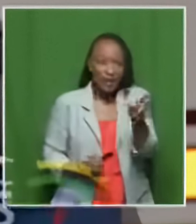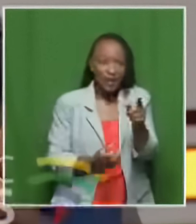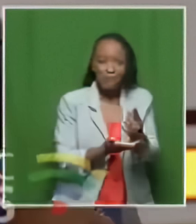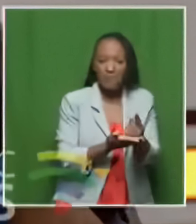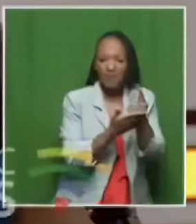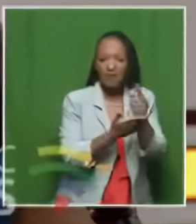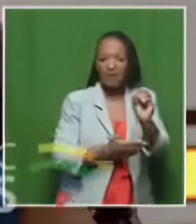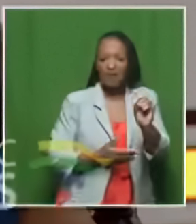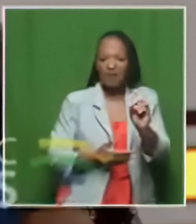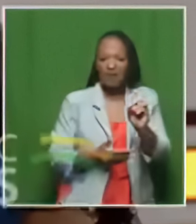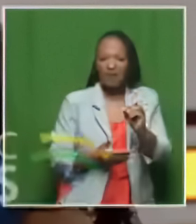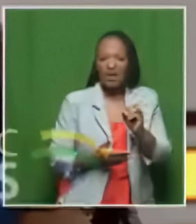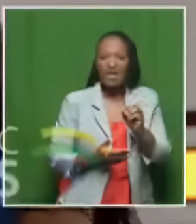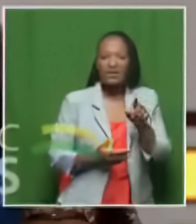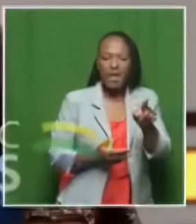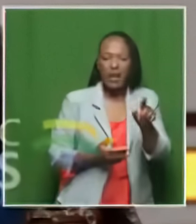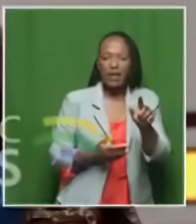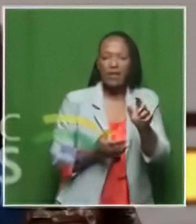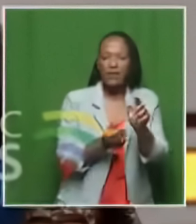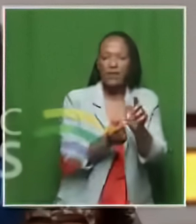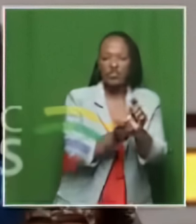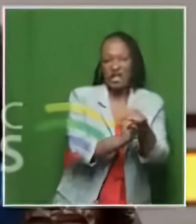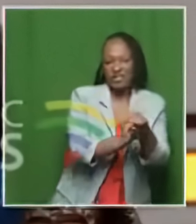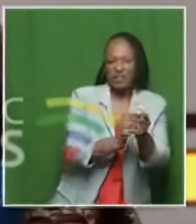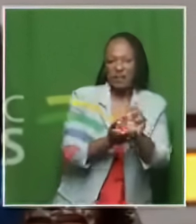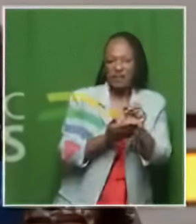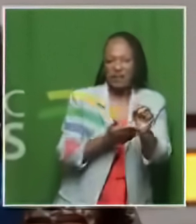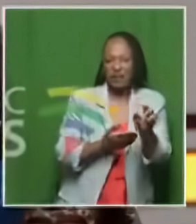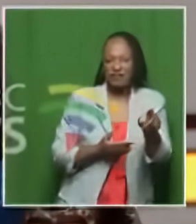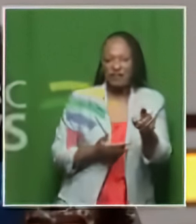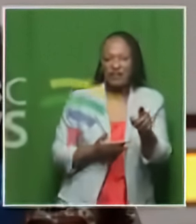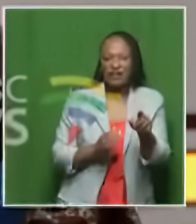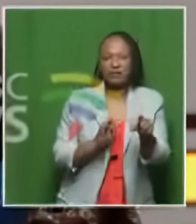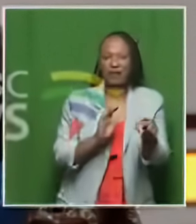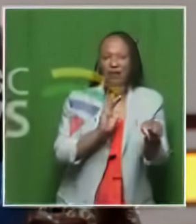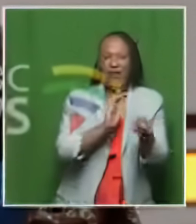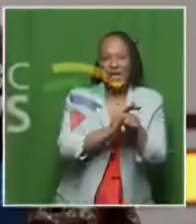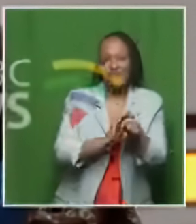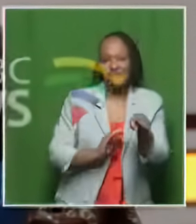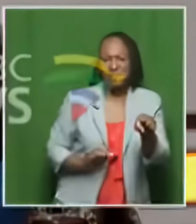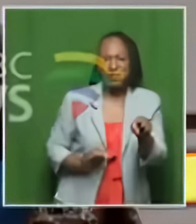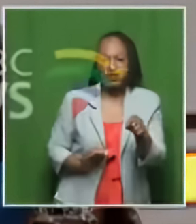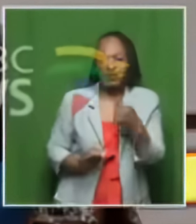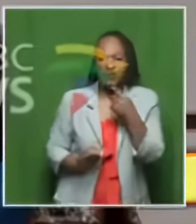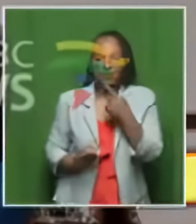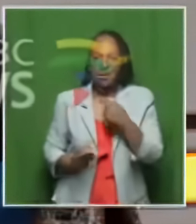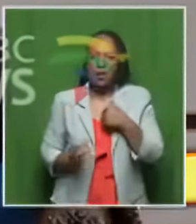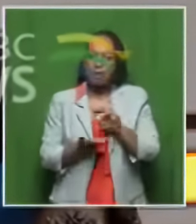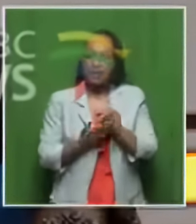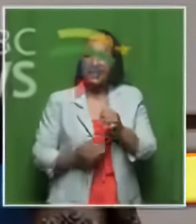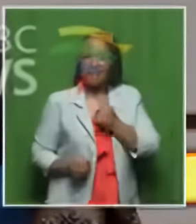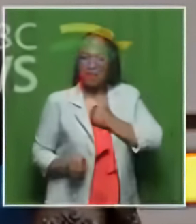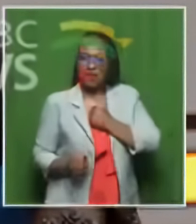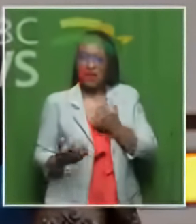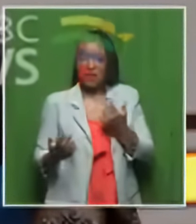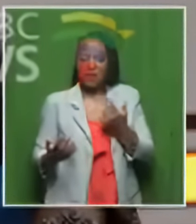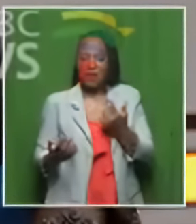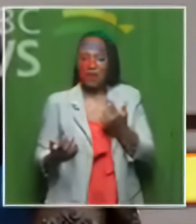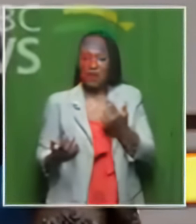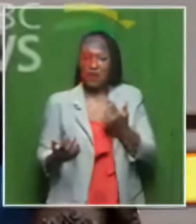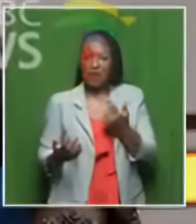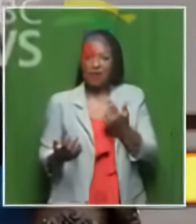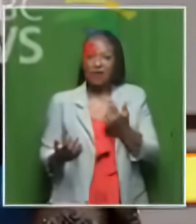privileges, they now concoct a message to create a negative narrative about my messaging, that we